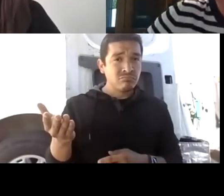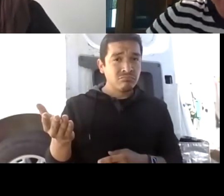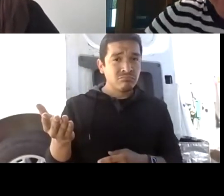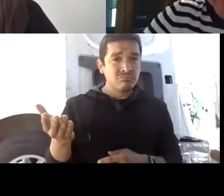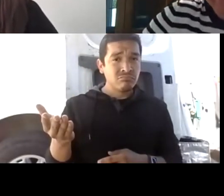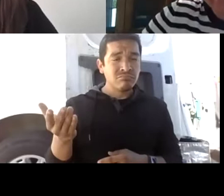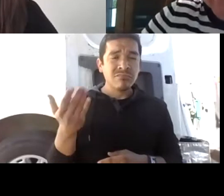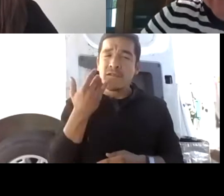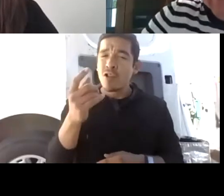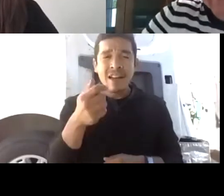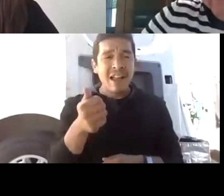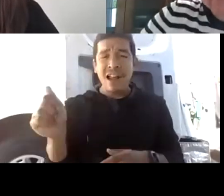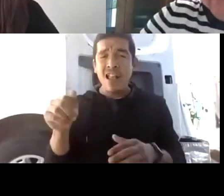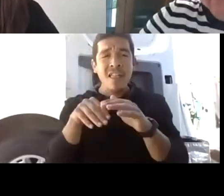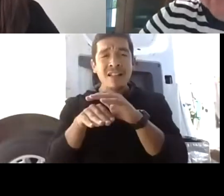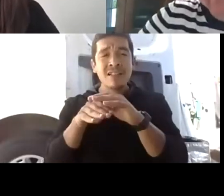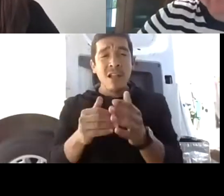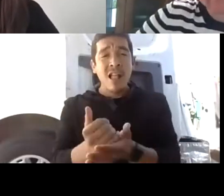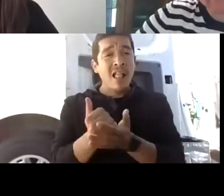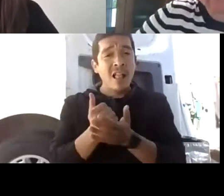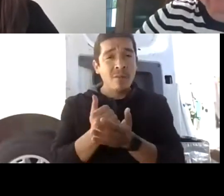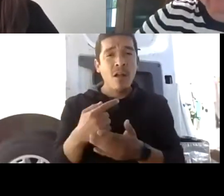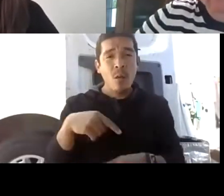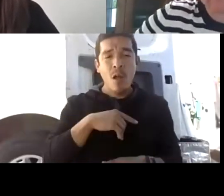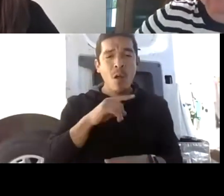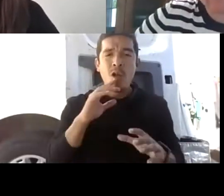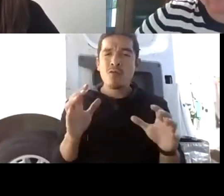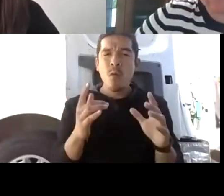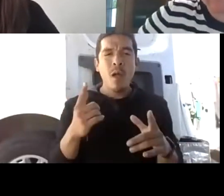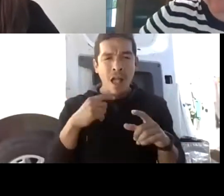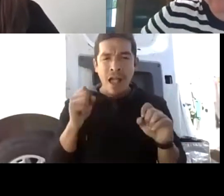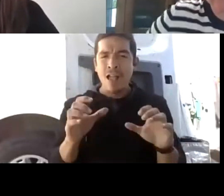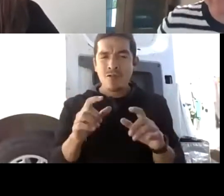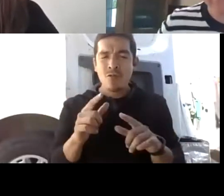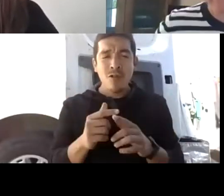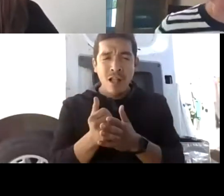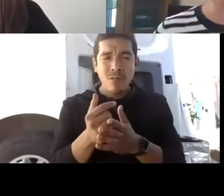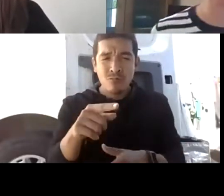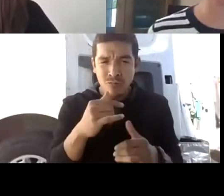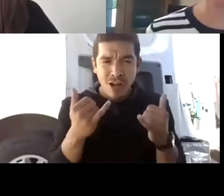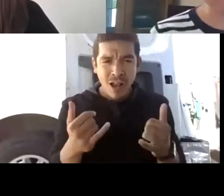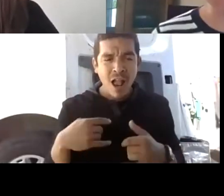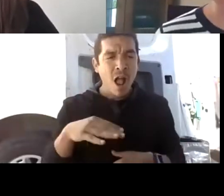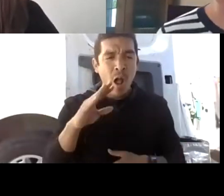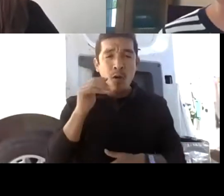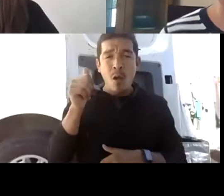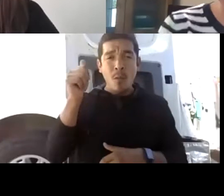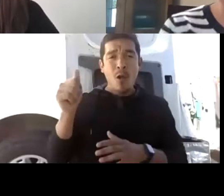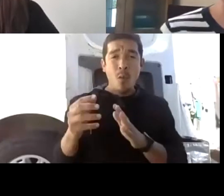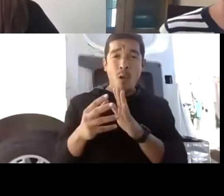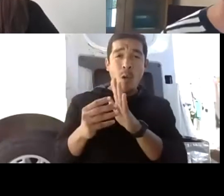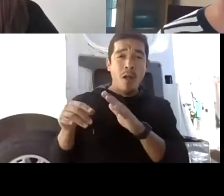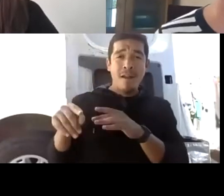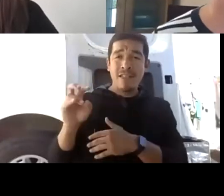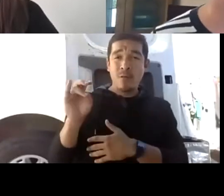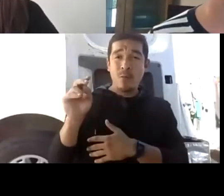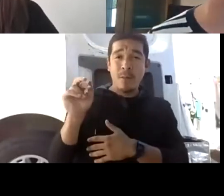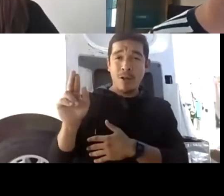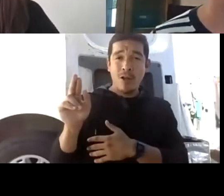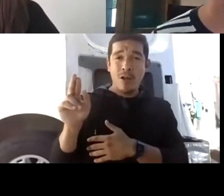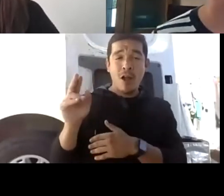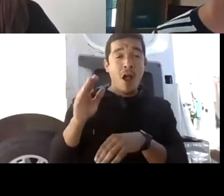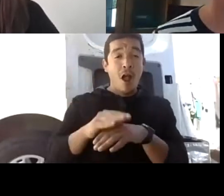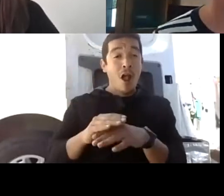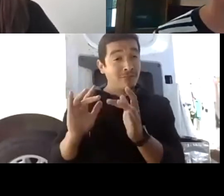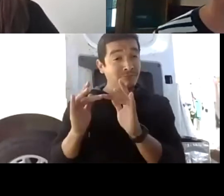need any other accessibility help, we will do what we can to accommodate you now, and we will be posting recordings of this webinar online